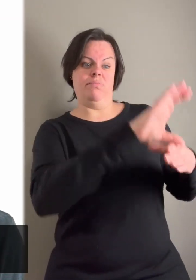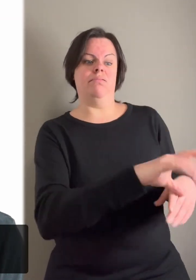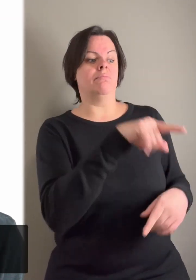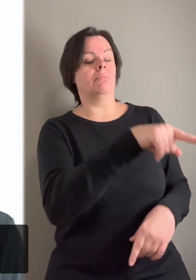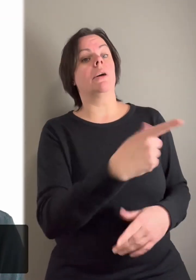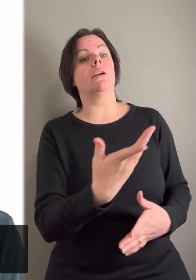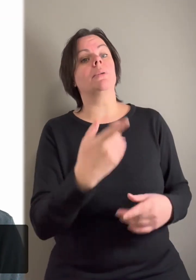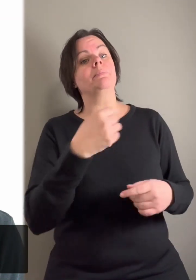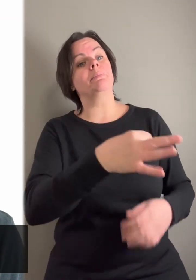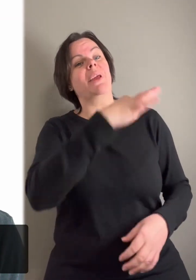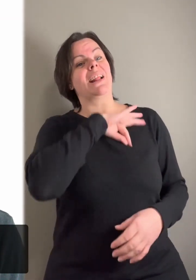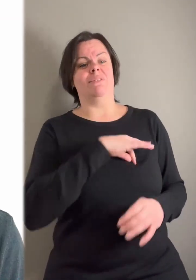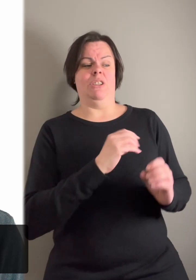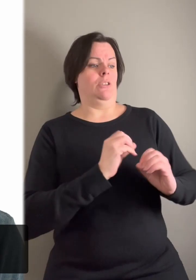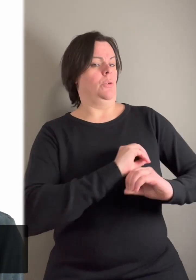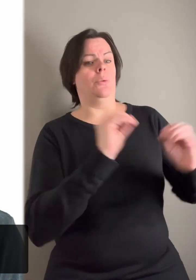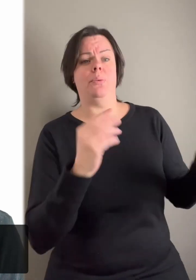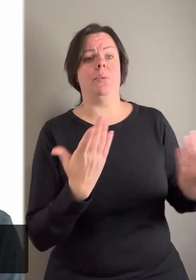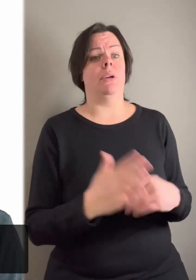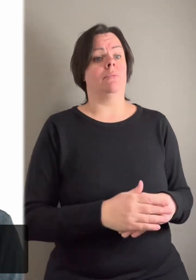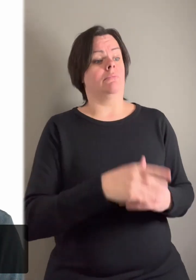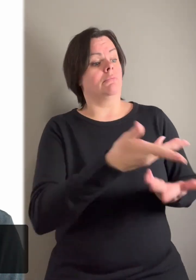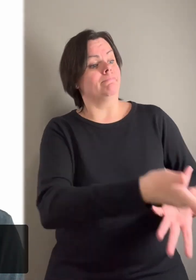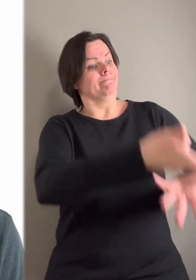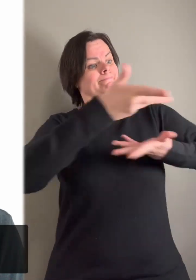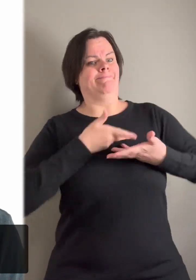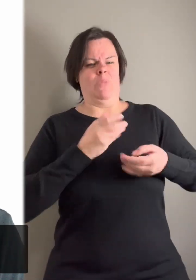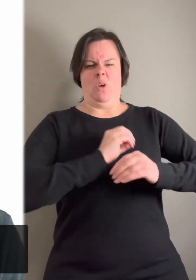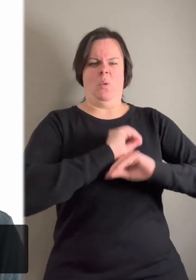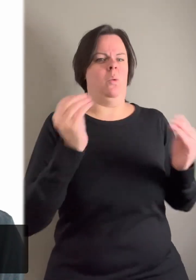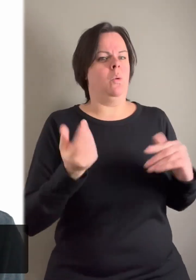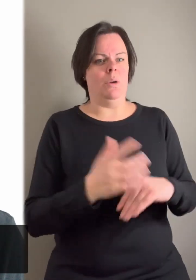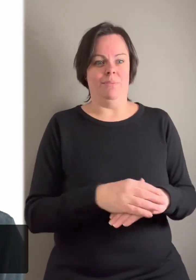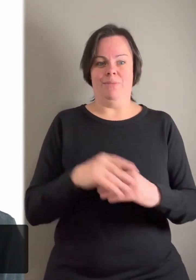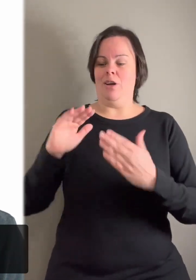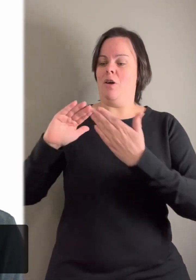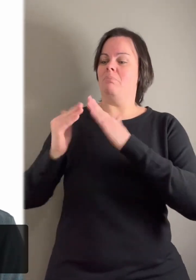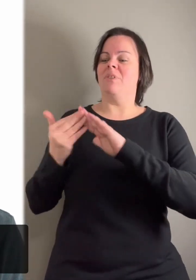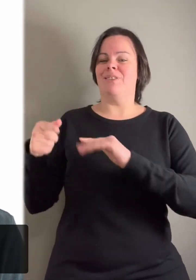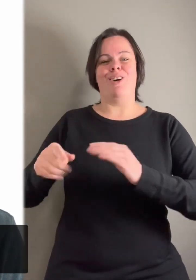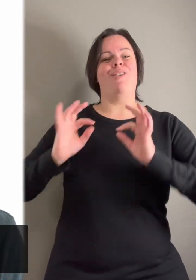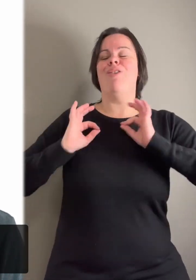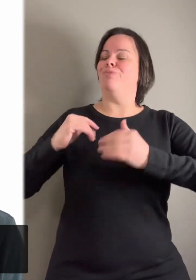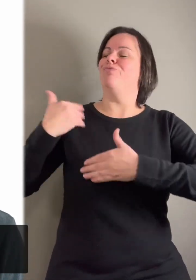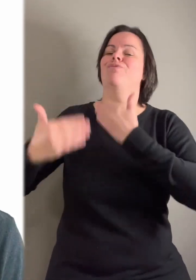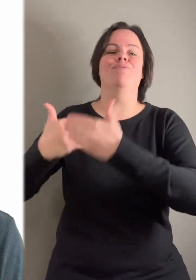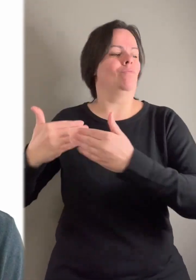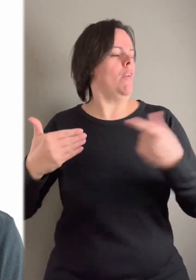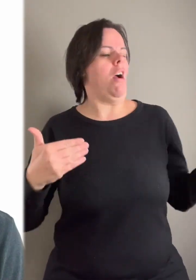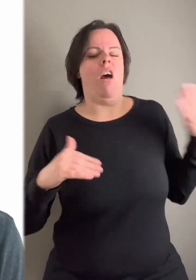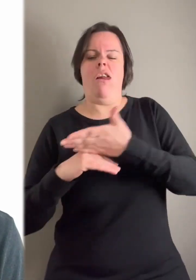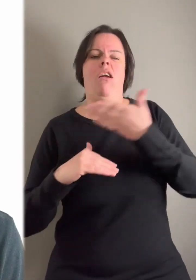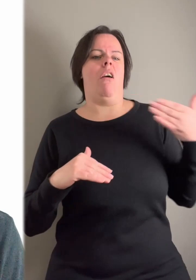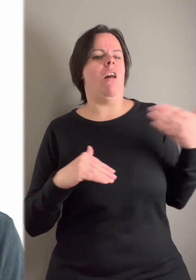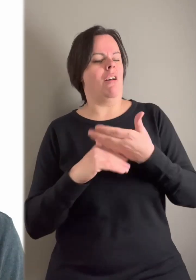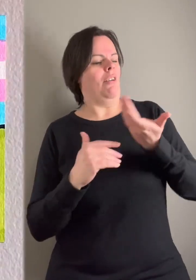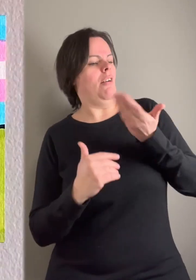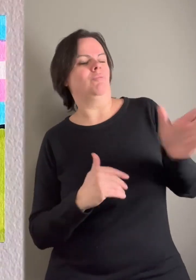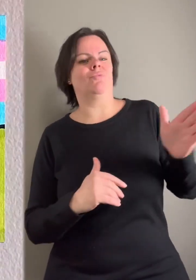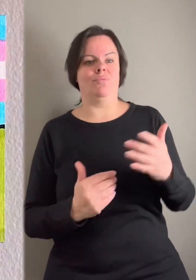meaning disadvantageous, not beneficial, a threat to the common good.